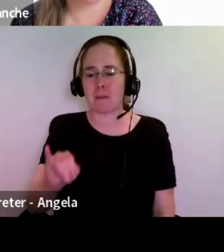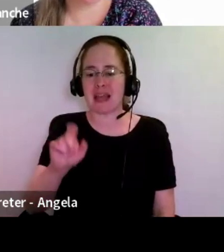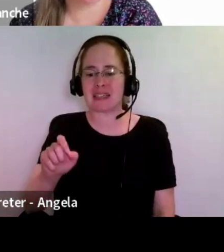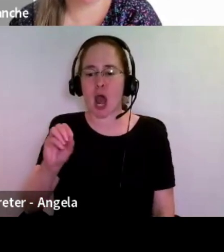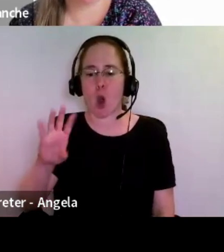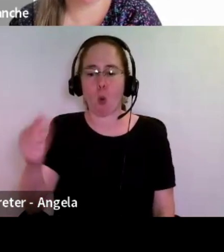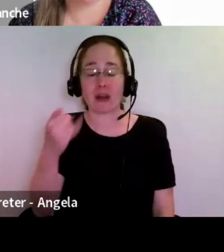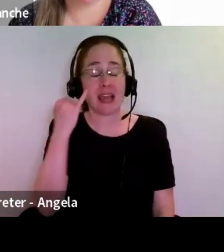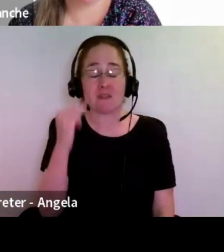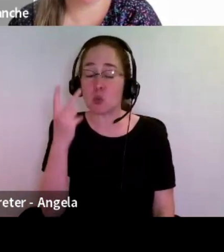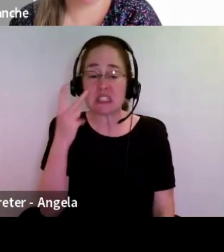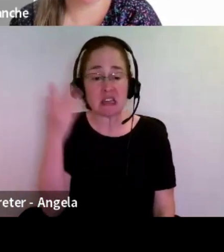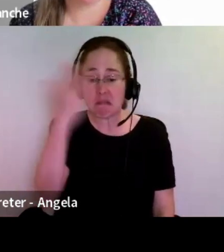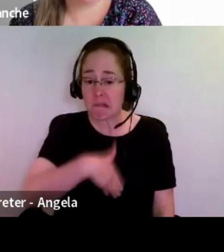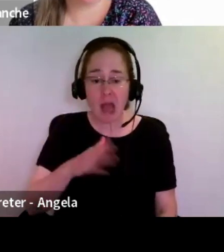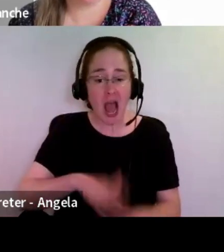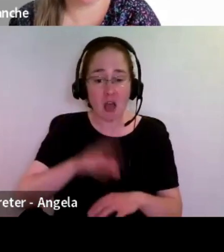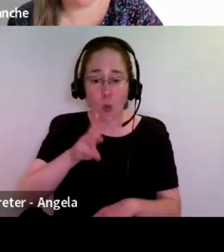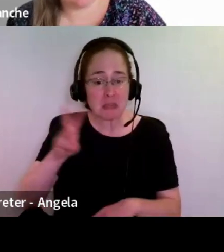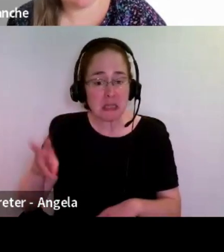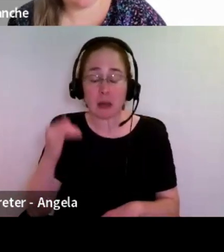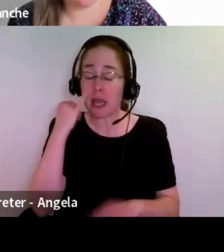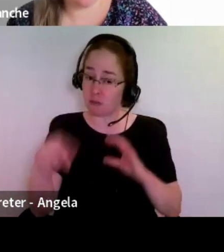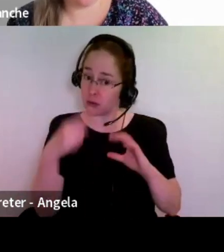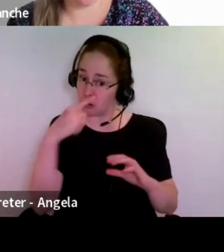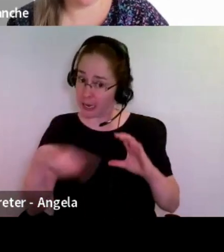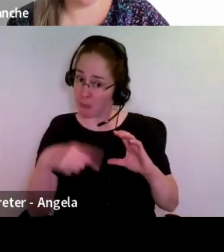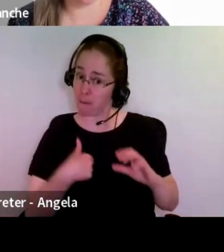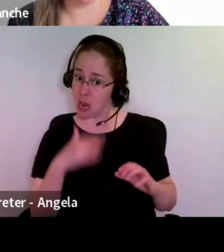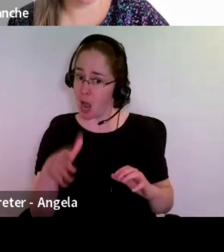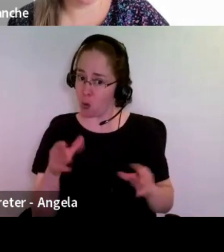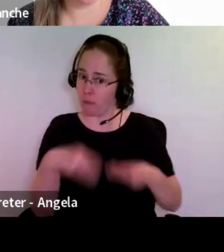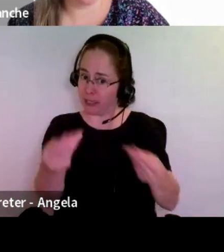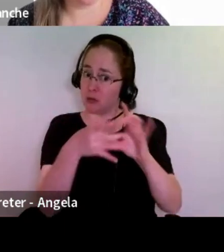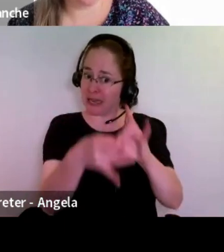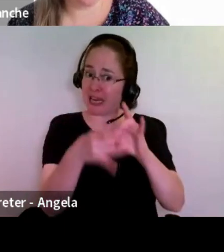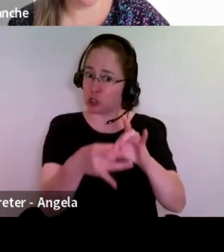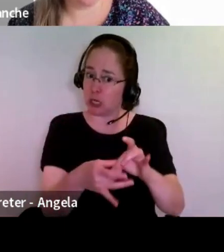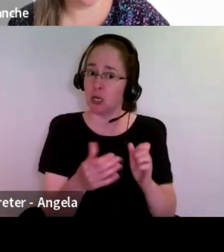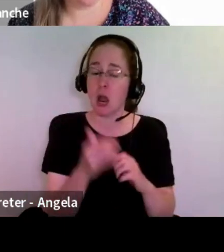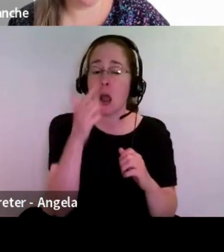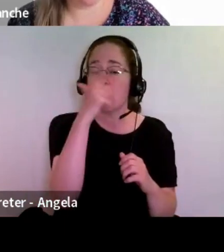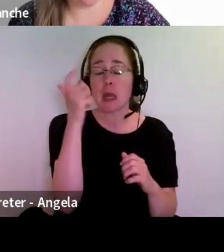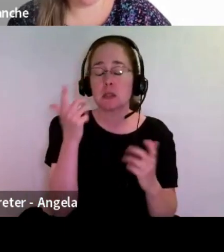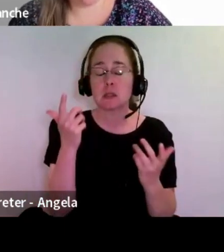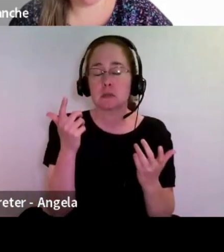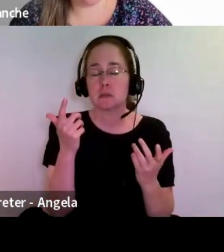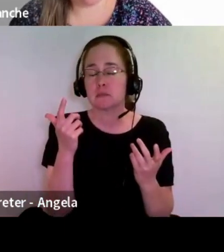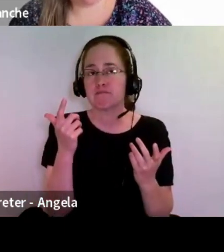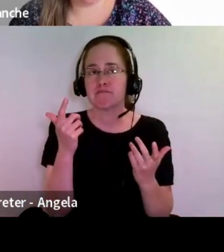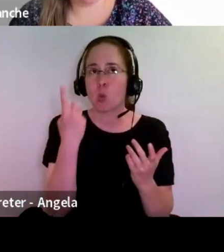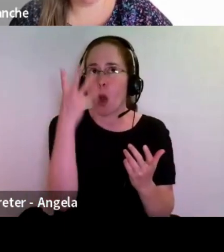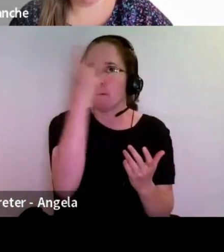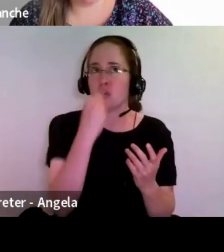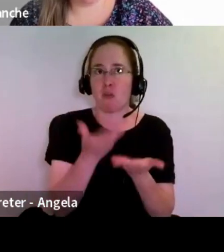see something on the website, if you'll email me, I'll get you connected. Because one of the beautiful things